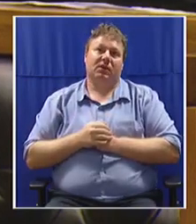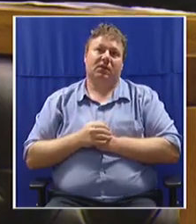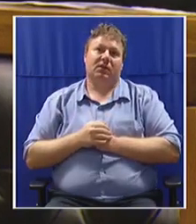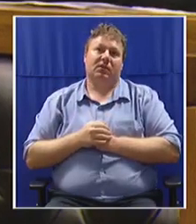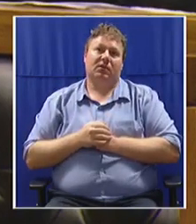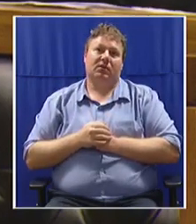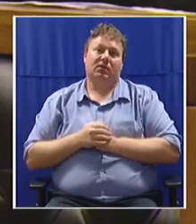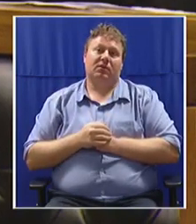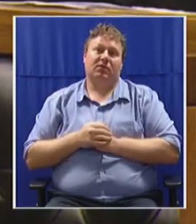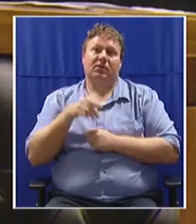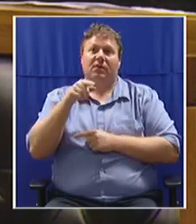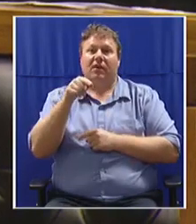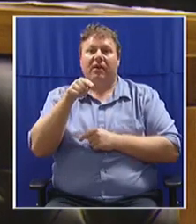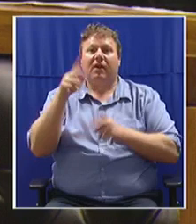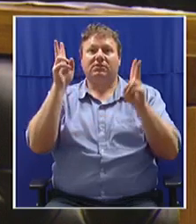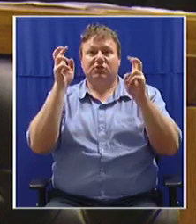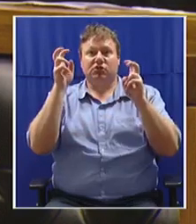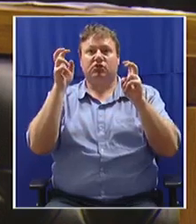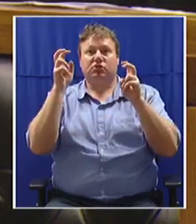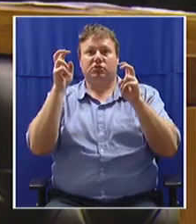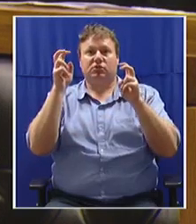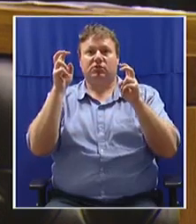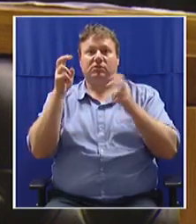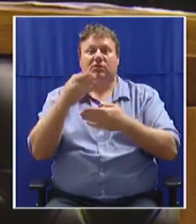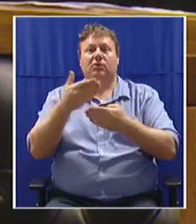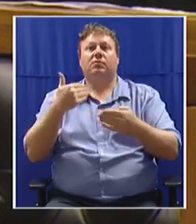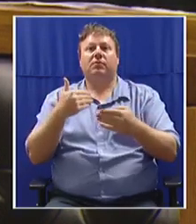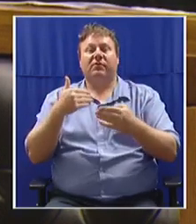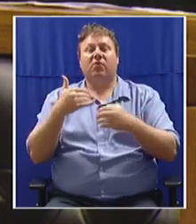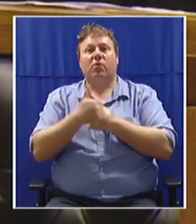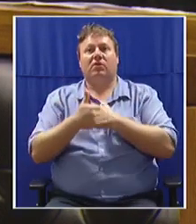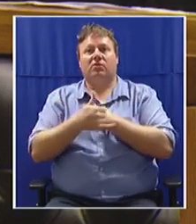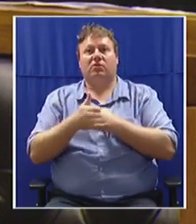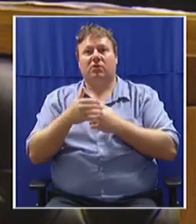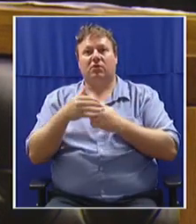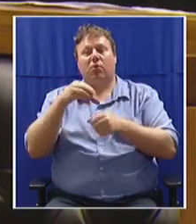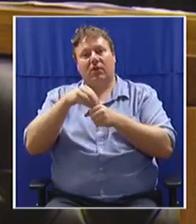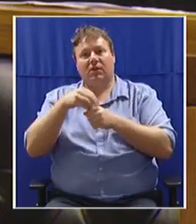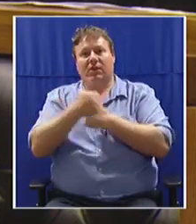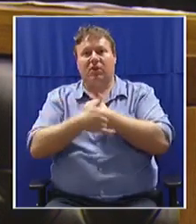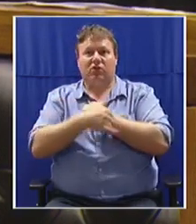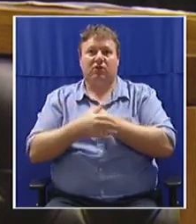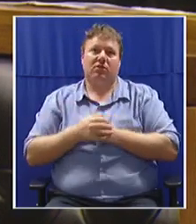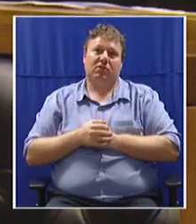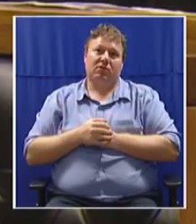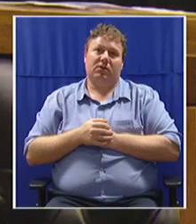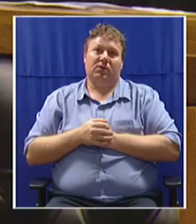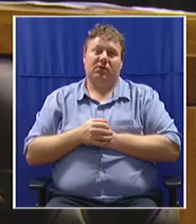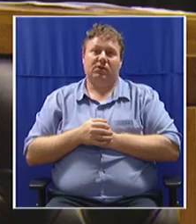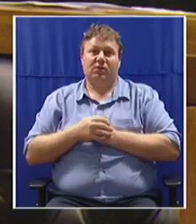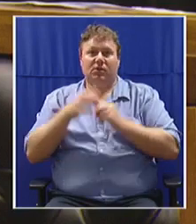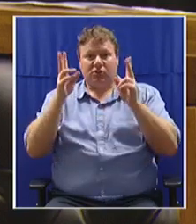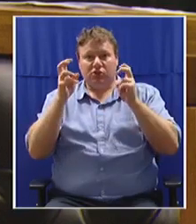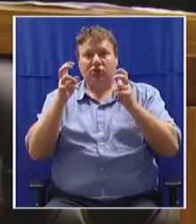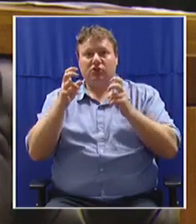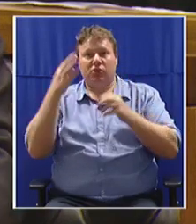is the matter that is before our council. It's a matter that is confronting this government,